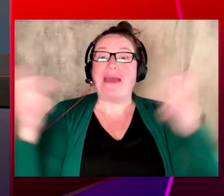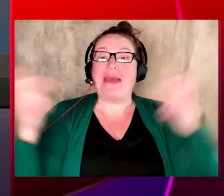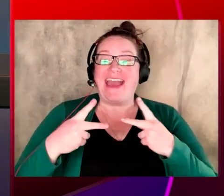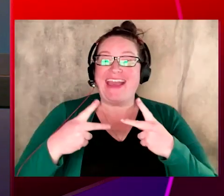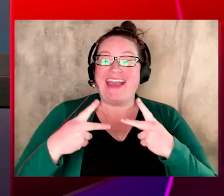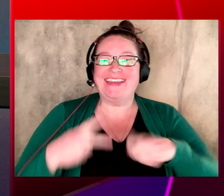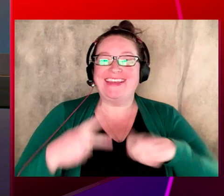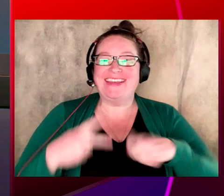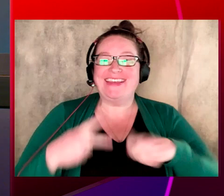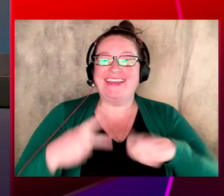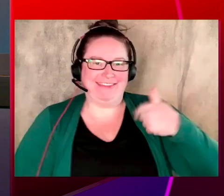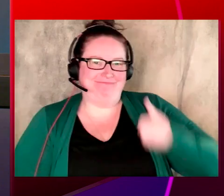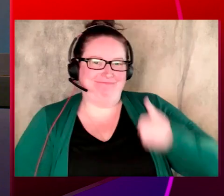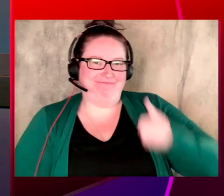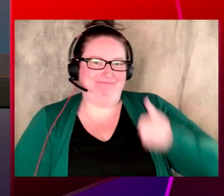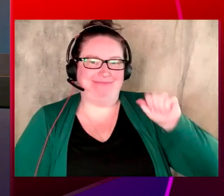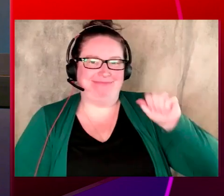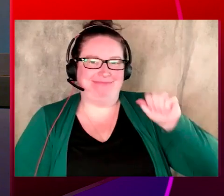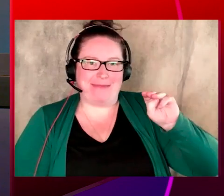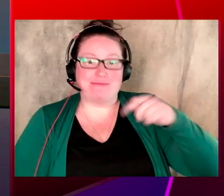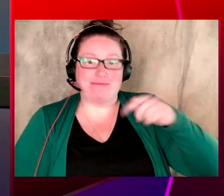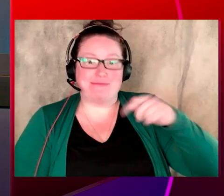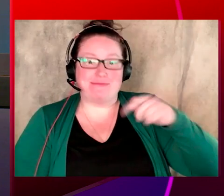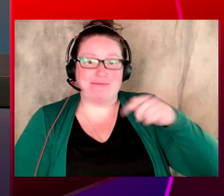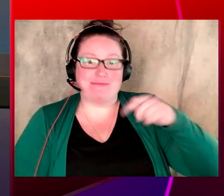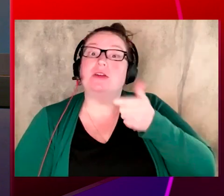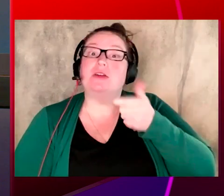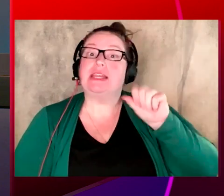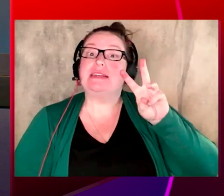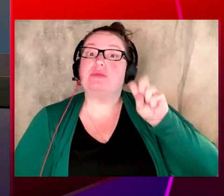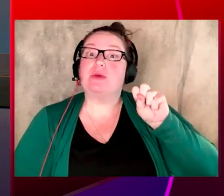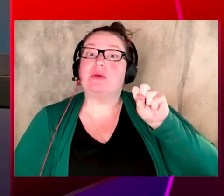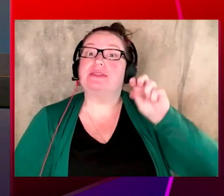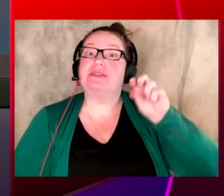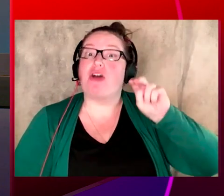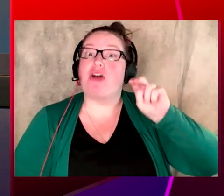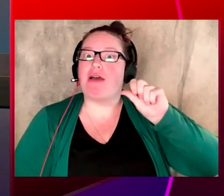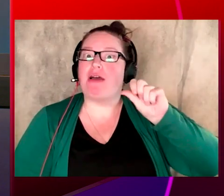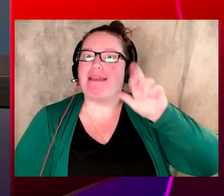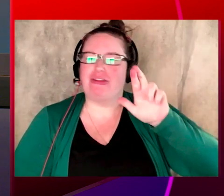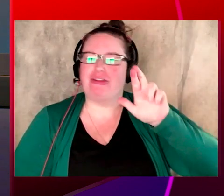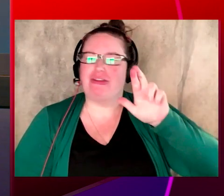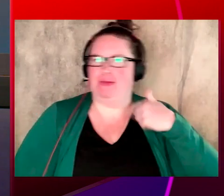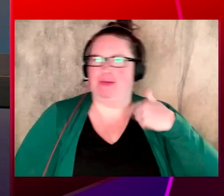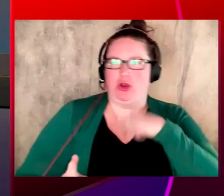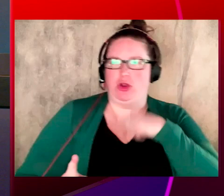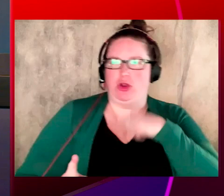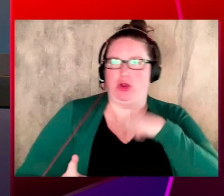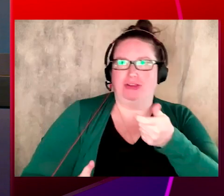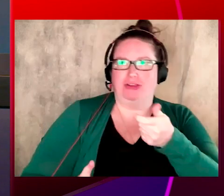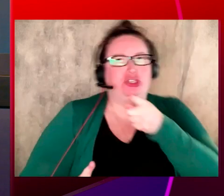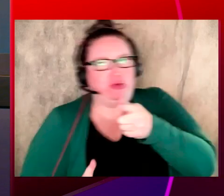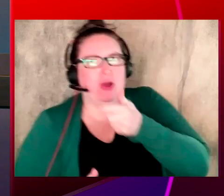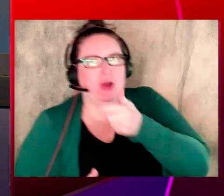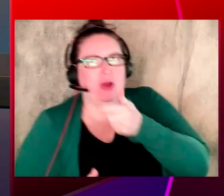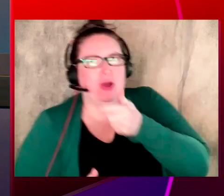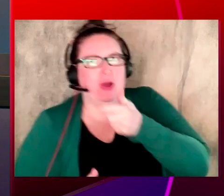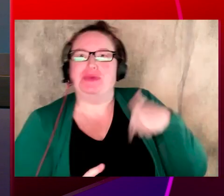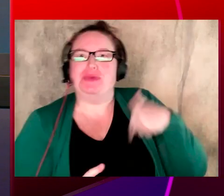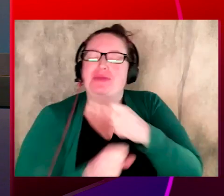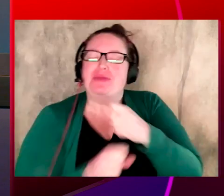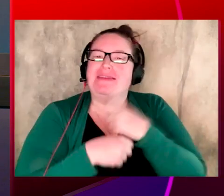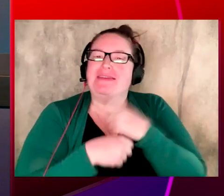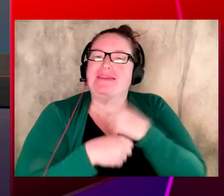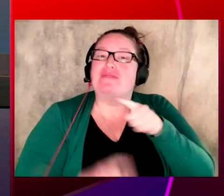I'm AM. We're watching AWS On Air right now. We're not watching, you are, but we're making it for you. From reInvent, with